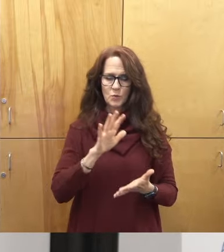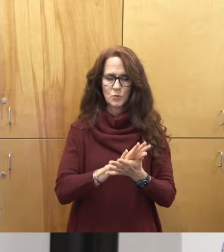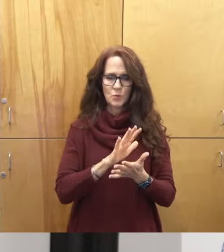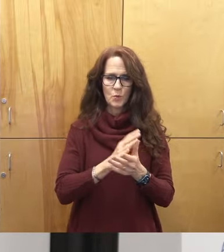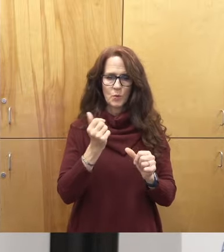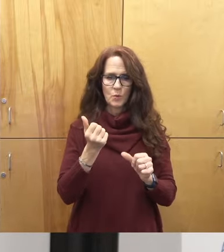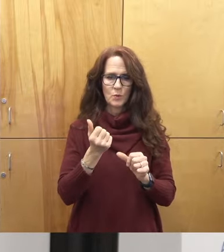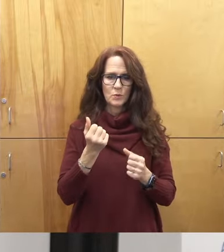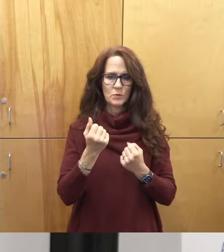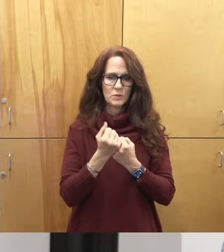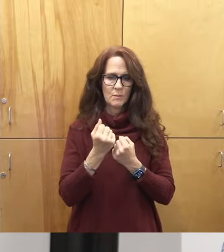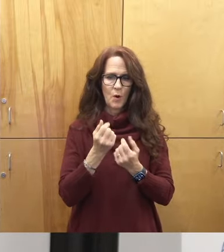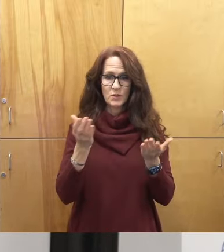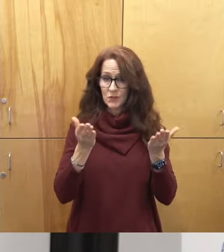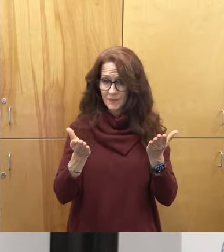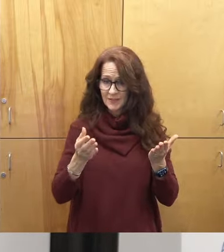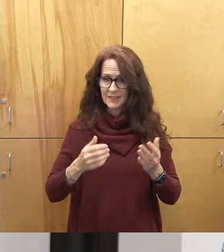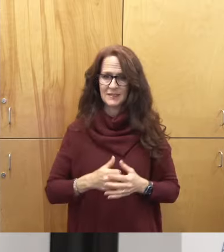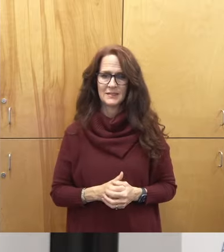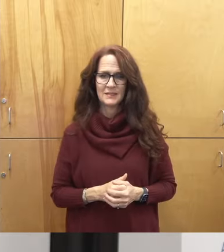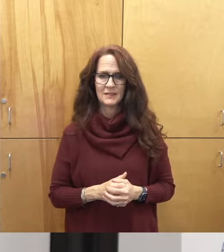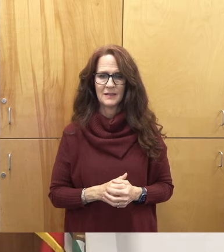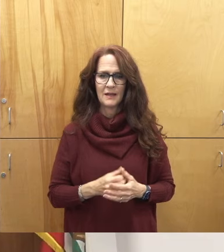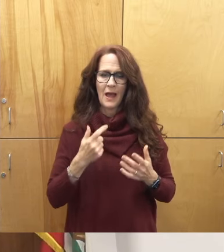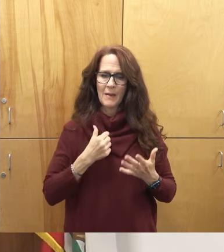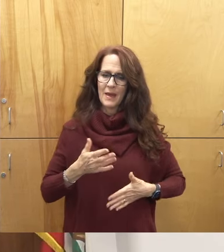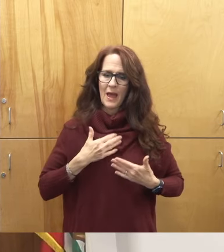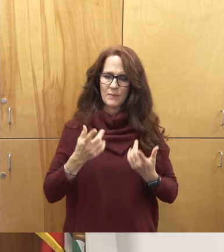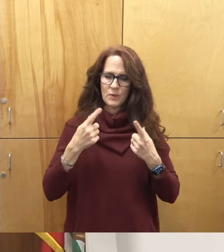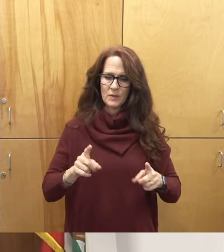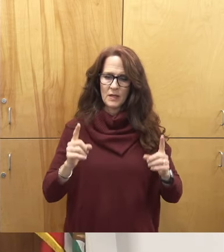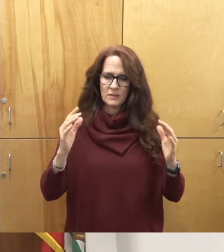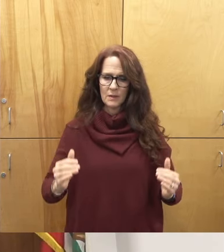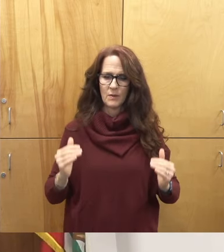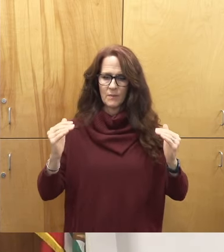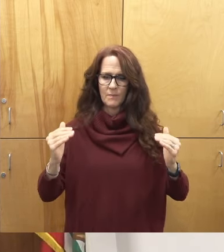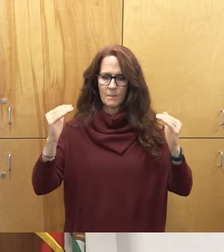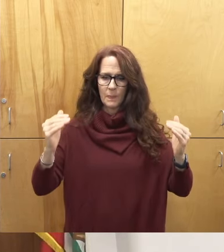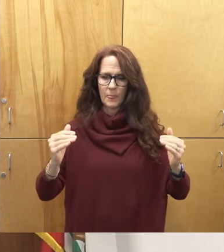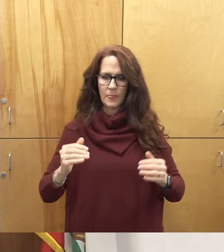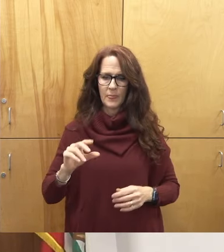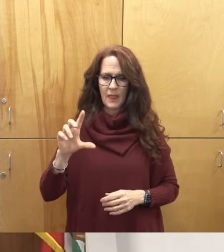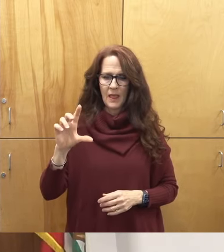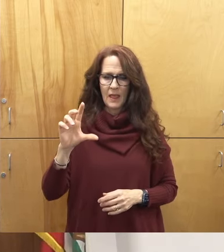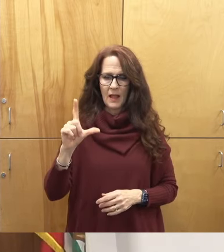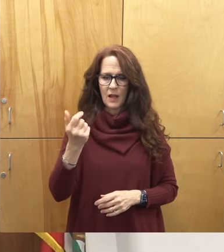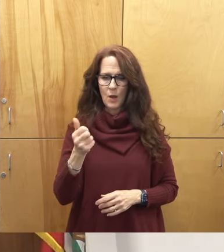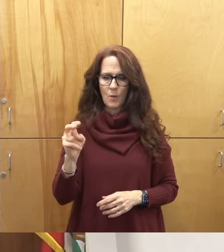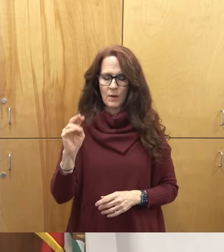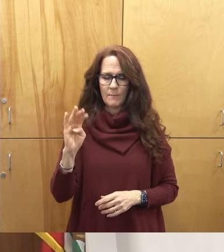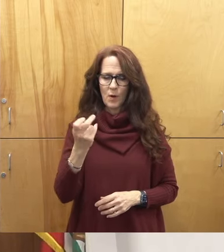All right, good afternoon. So I'm happy to announce the following promotions. Lauren Bowman